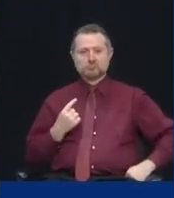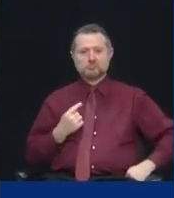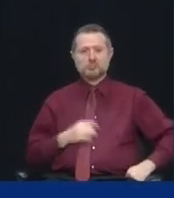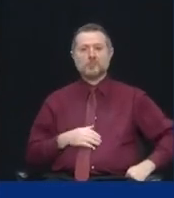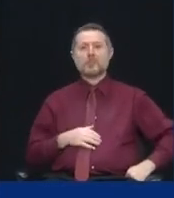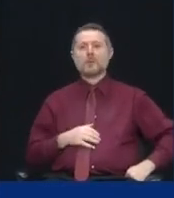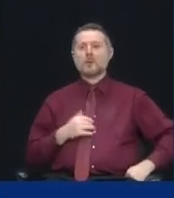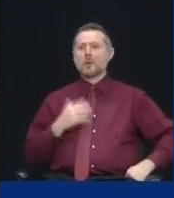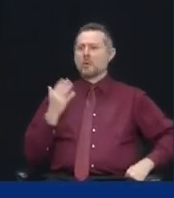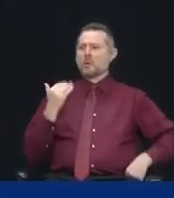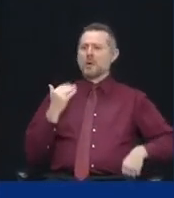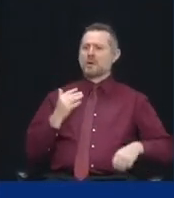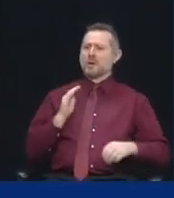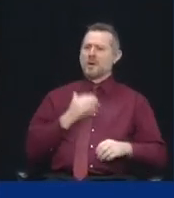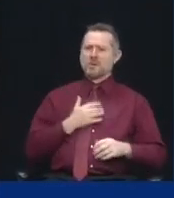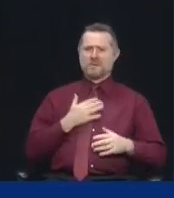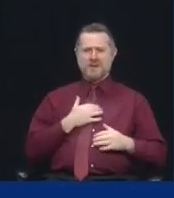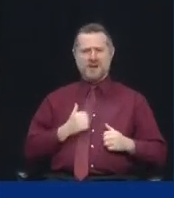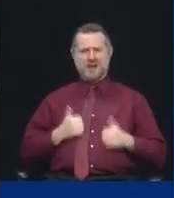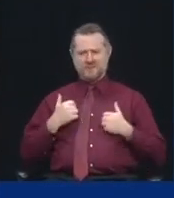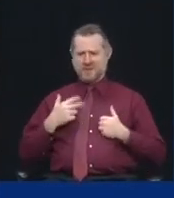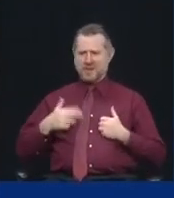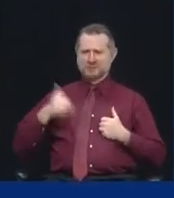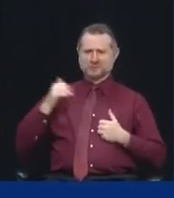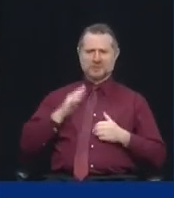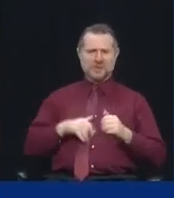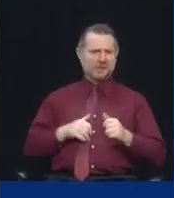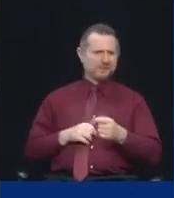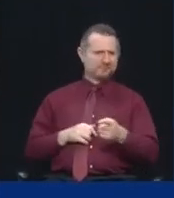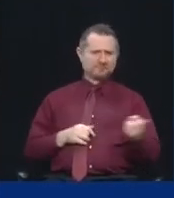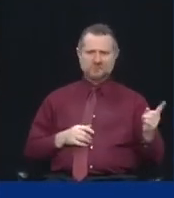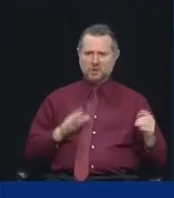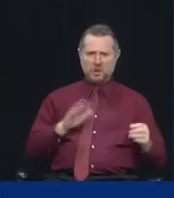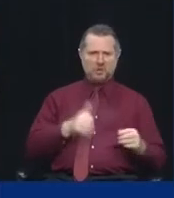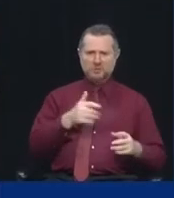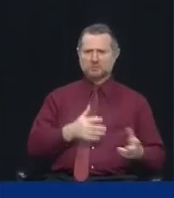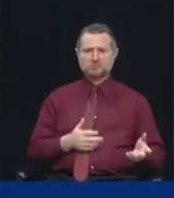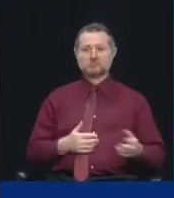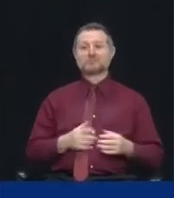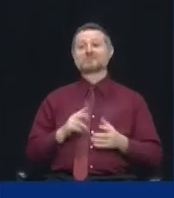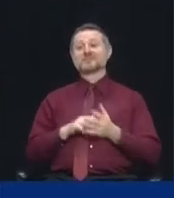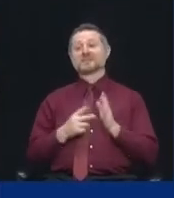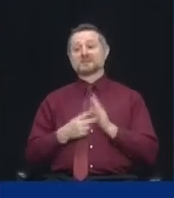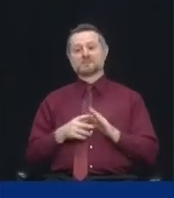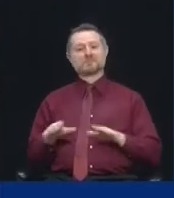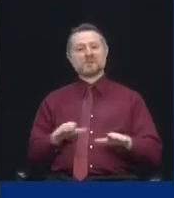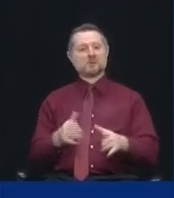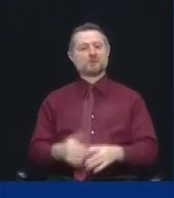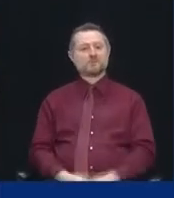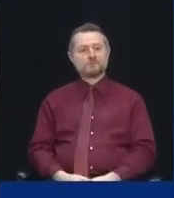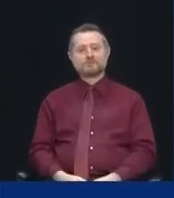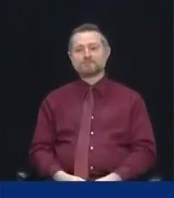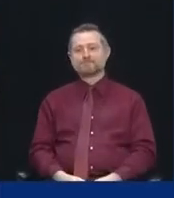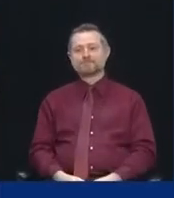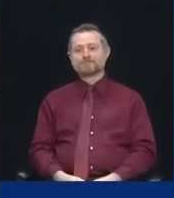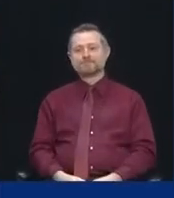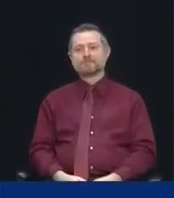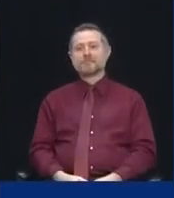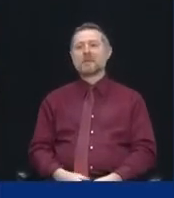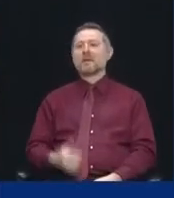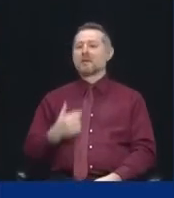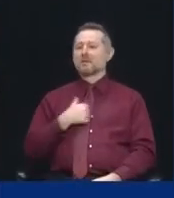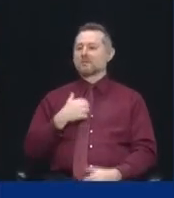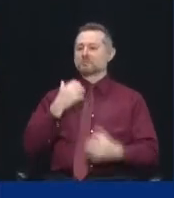higher here than it is 50 miles away? And I believe in New Yorkers at the end of the day. And I